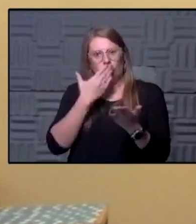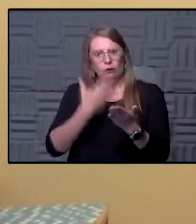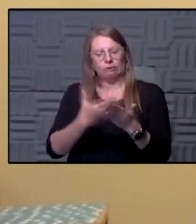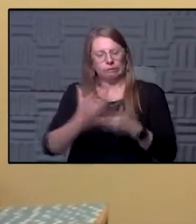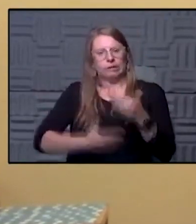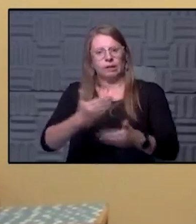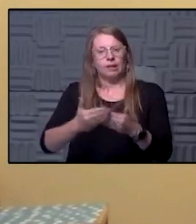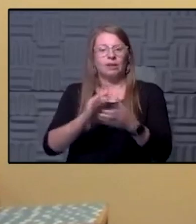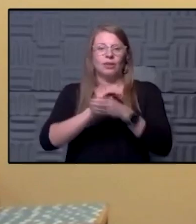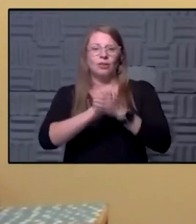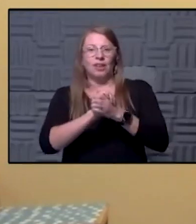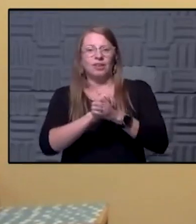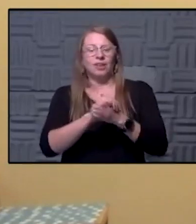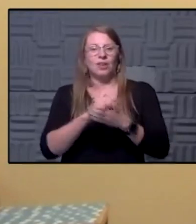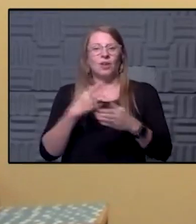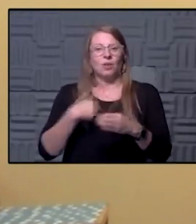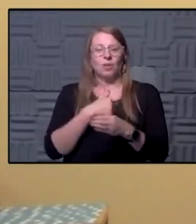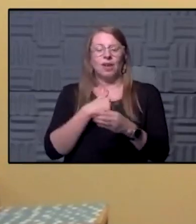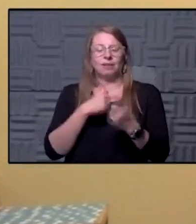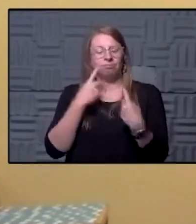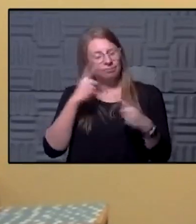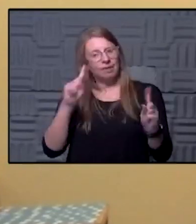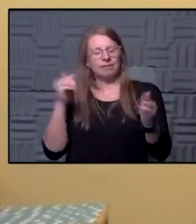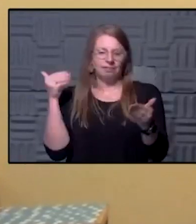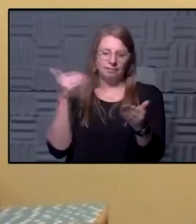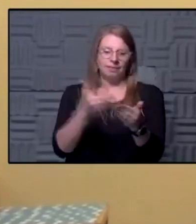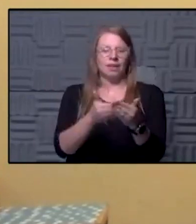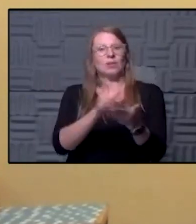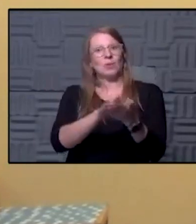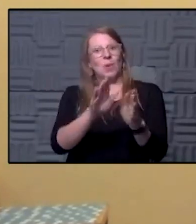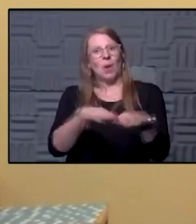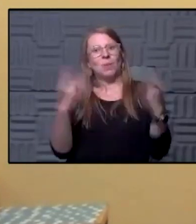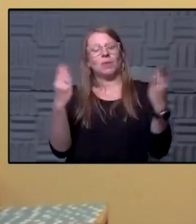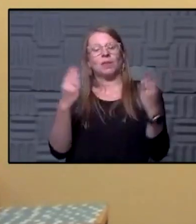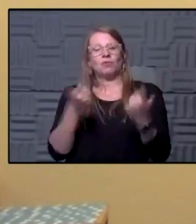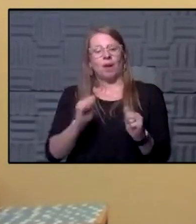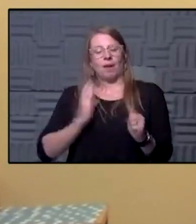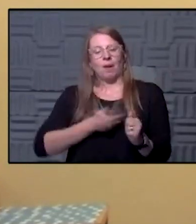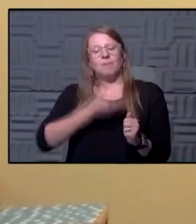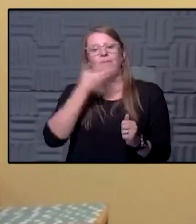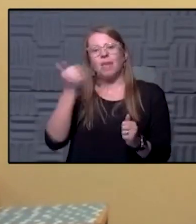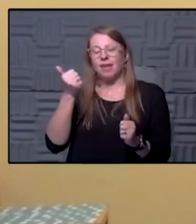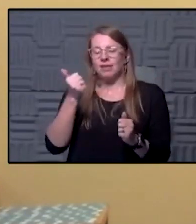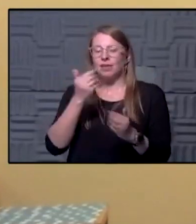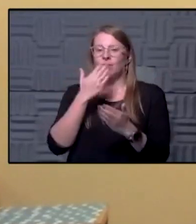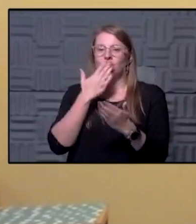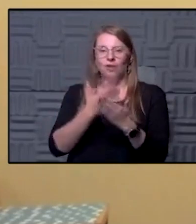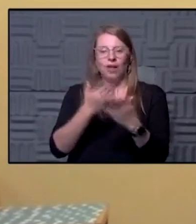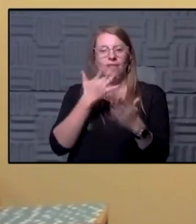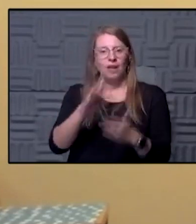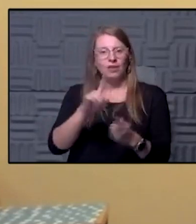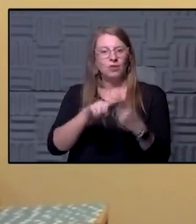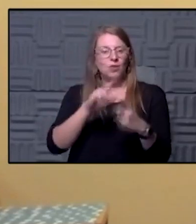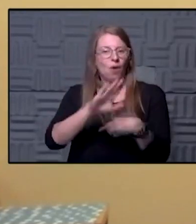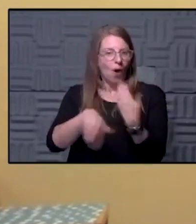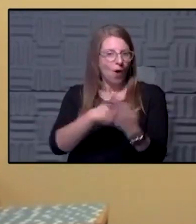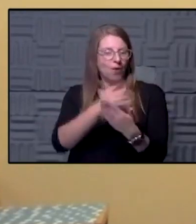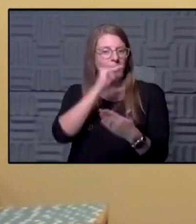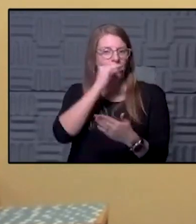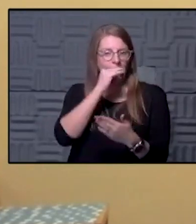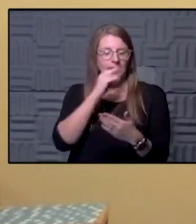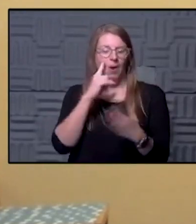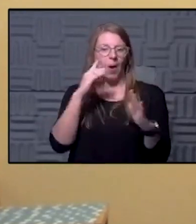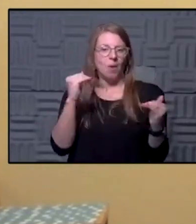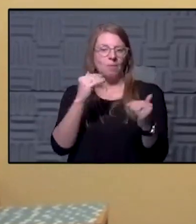congratulations. We made it to the opening of school, and we're going to do our best, but good luck to all our kids out there, and I hope you have fun in your first